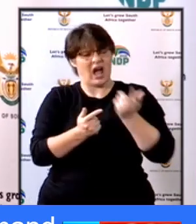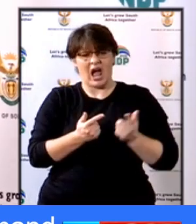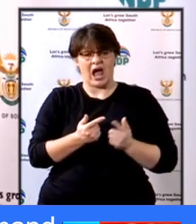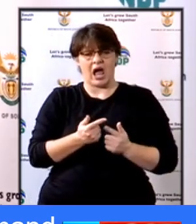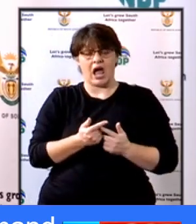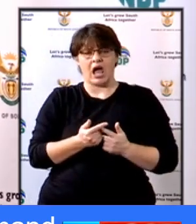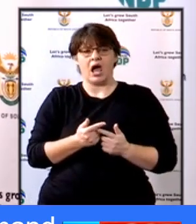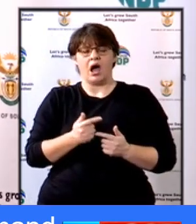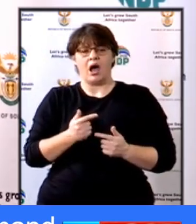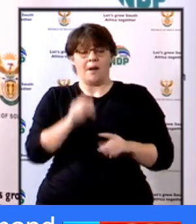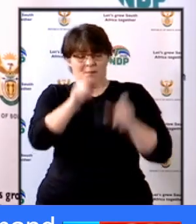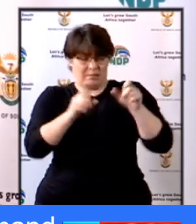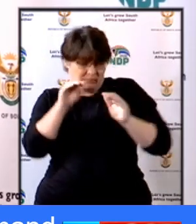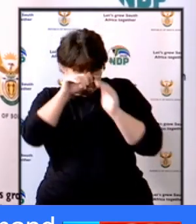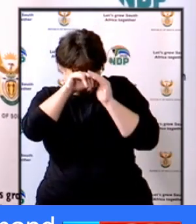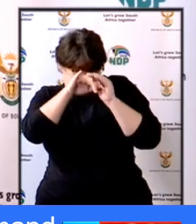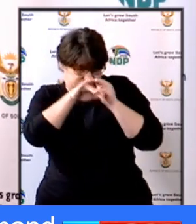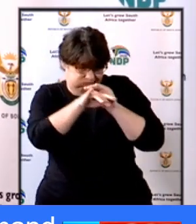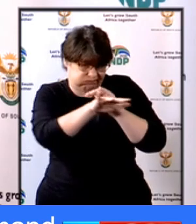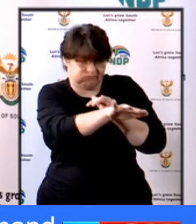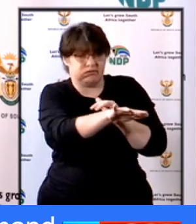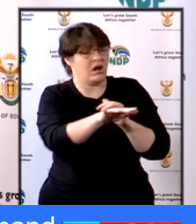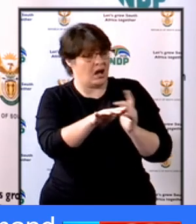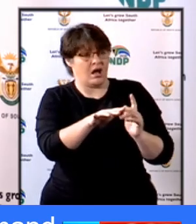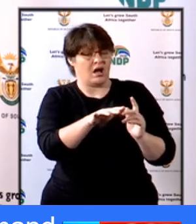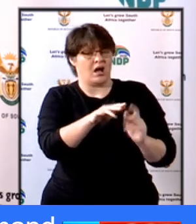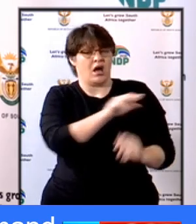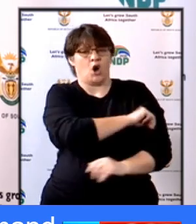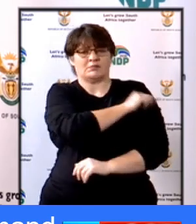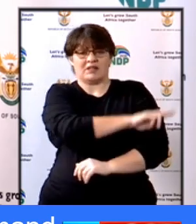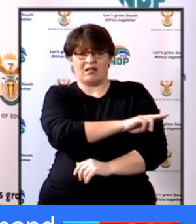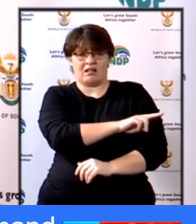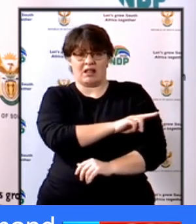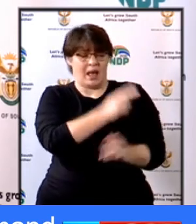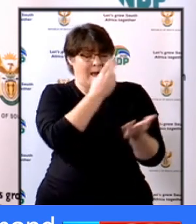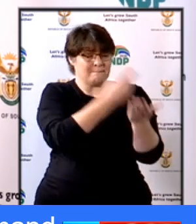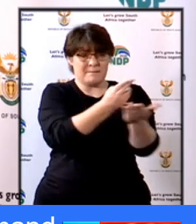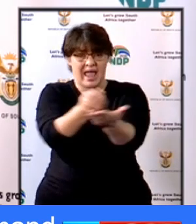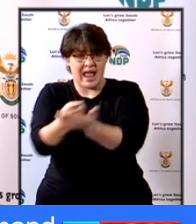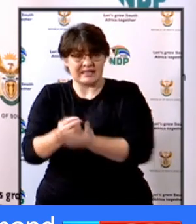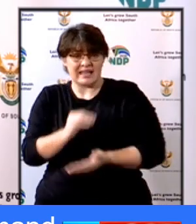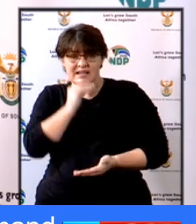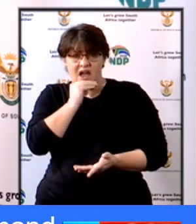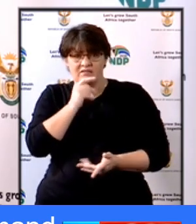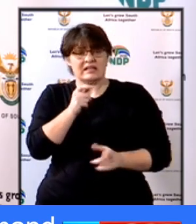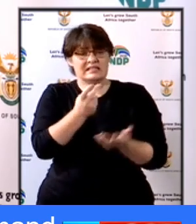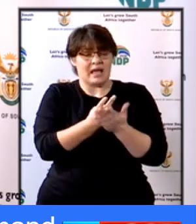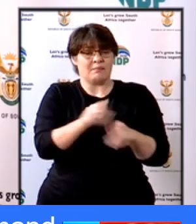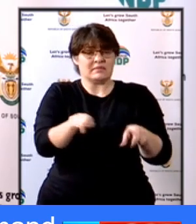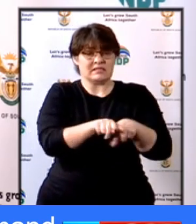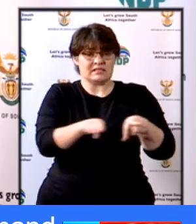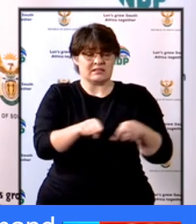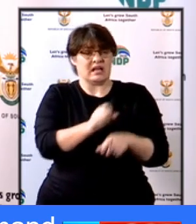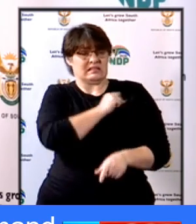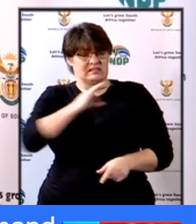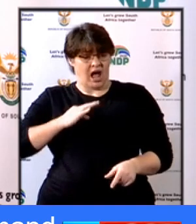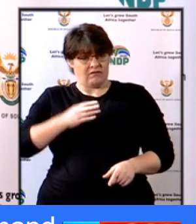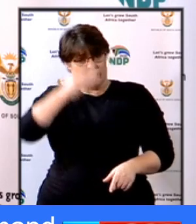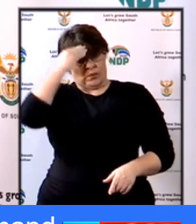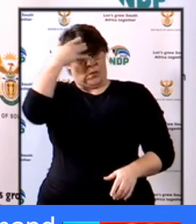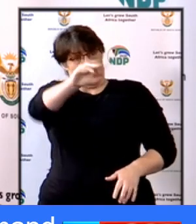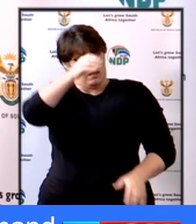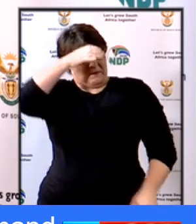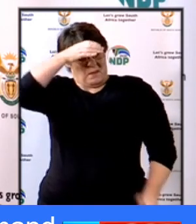with patients, there were not enough beds, and hospital personnel were not ready. The second thing we've been able to